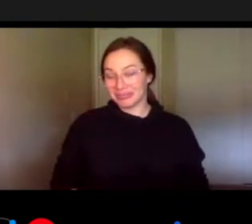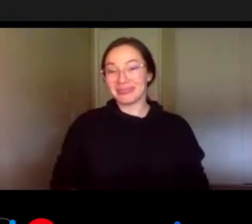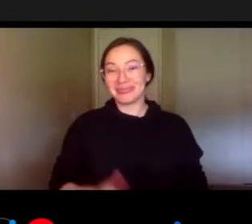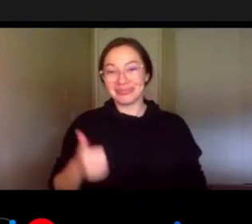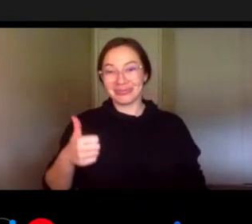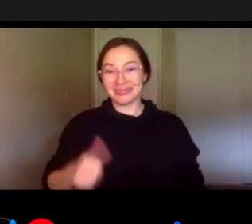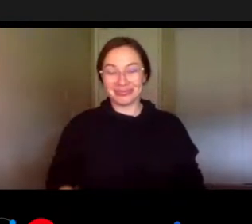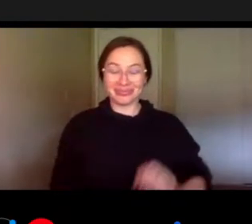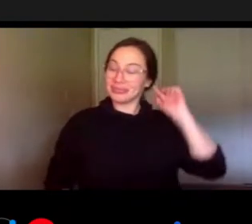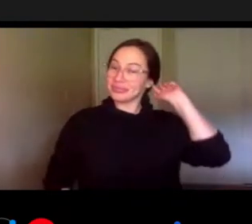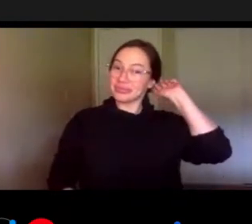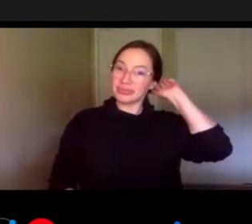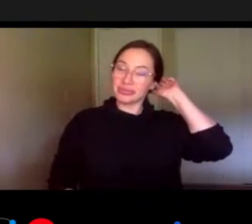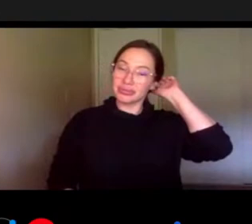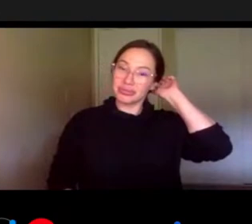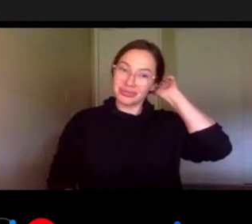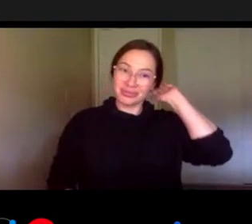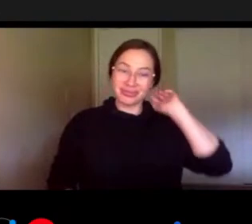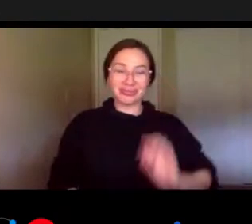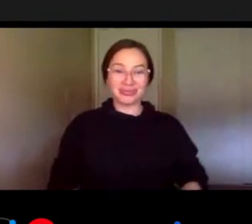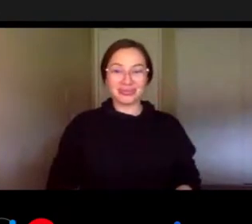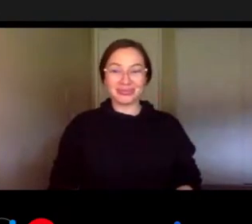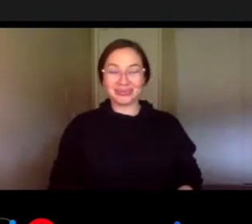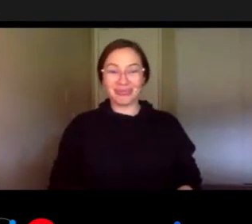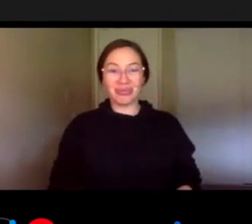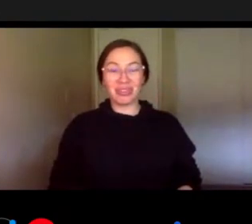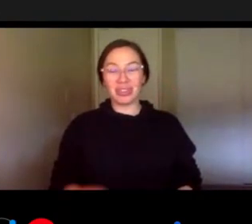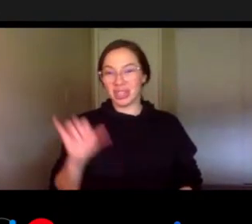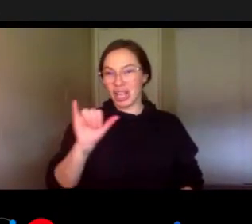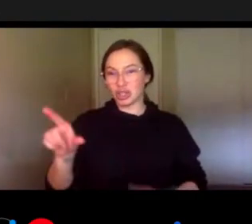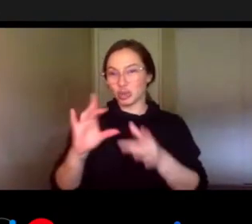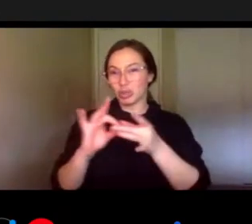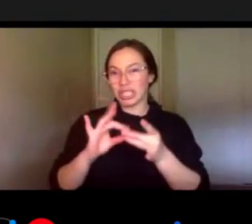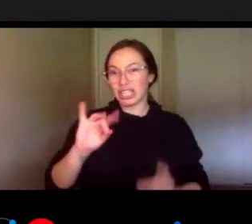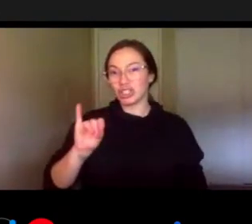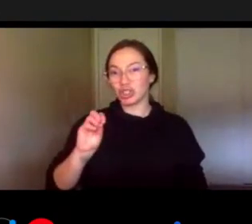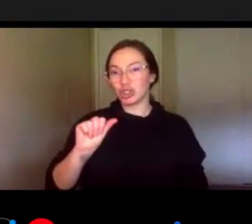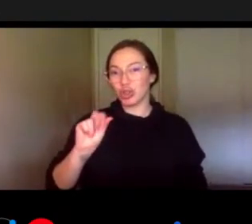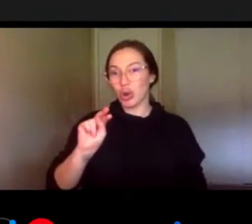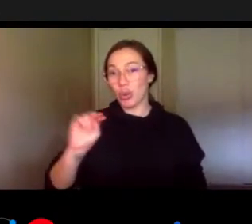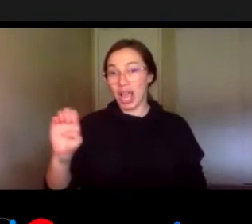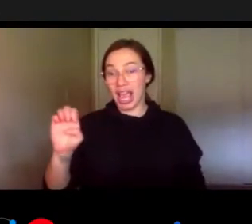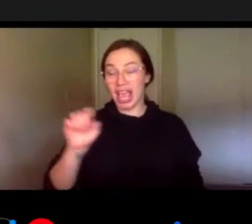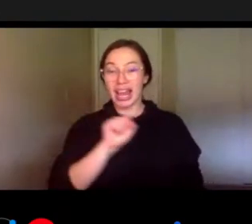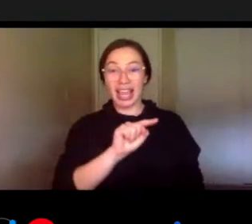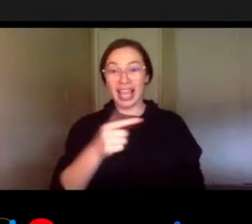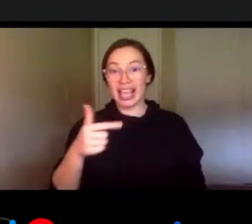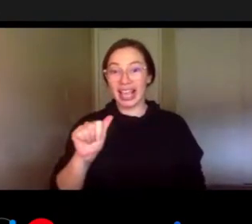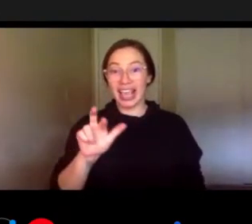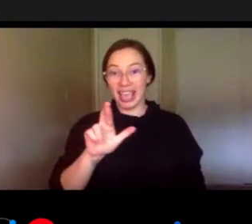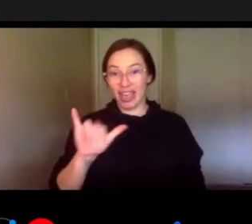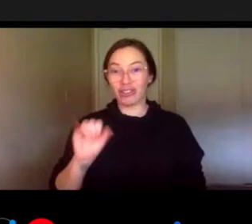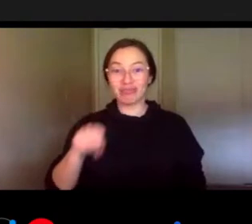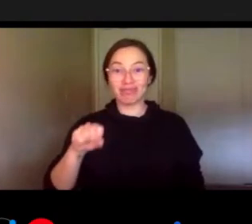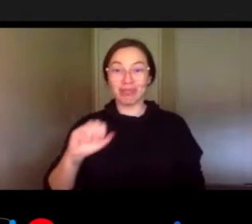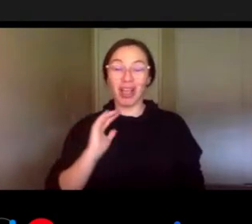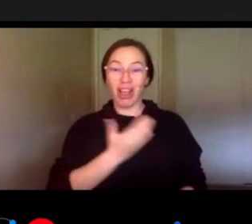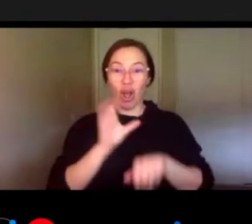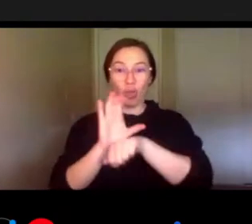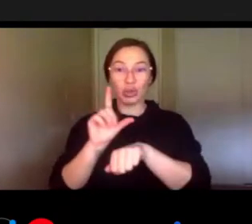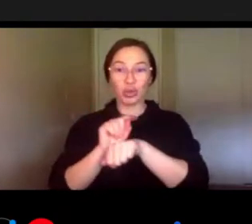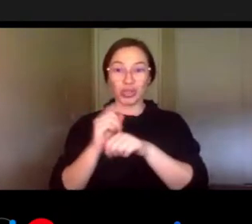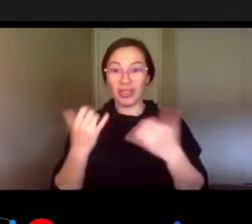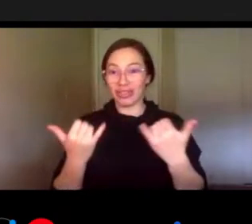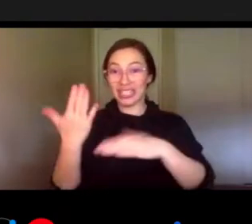I have one here. So, as you stated, Joanne, Gary is our consultant this